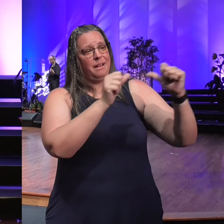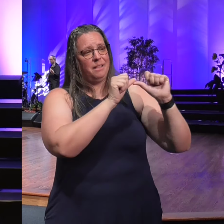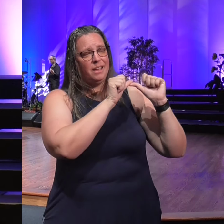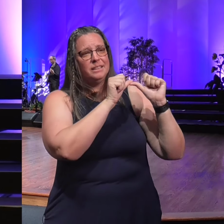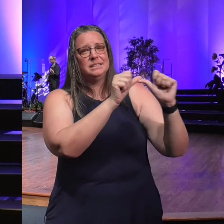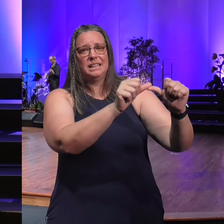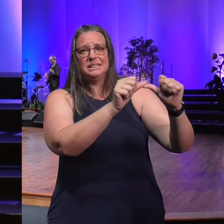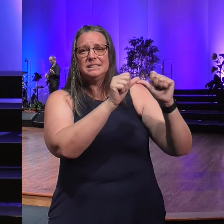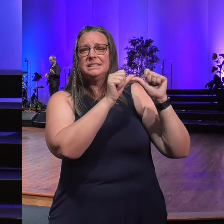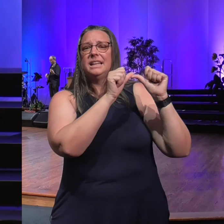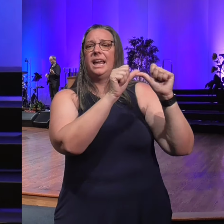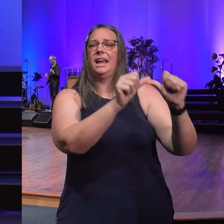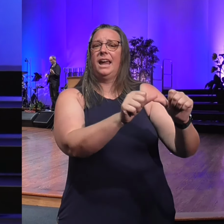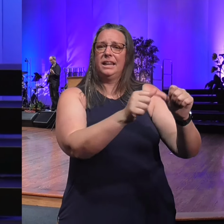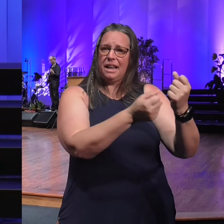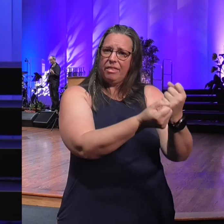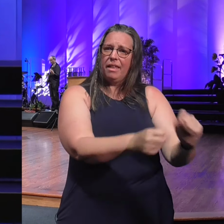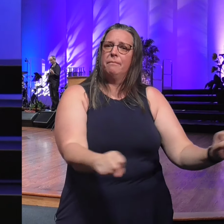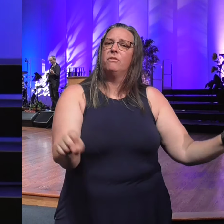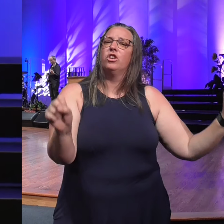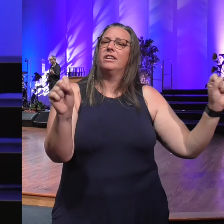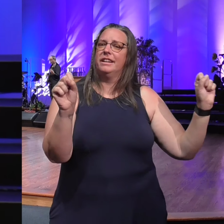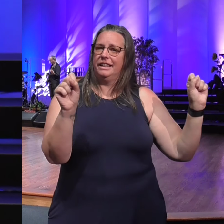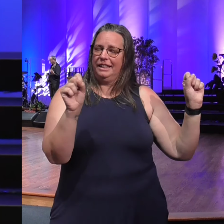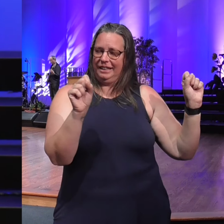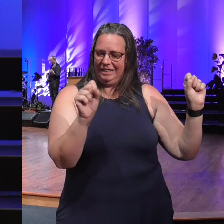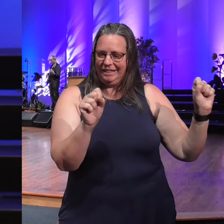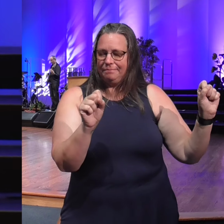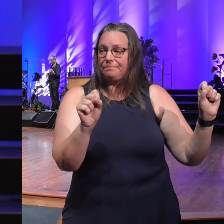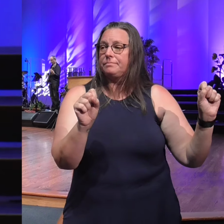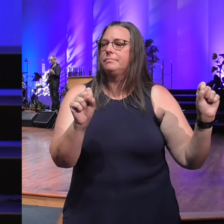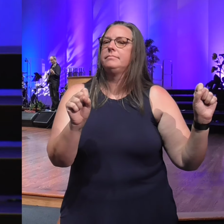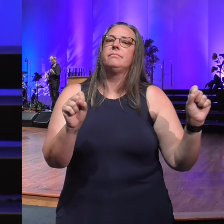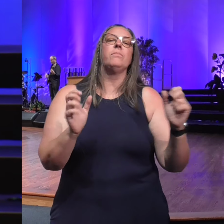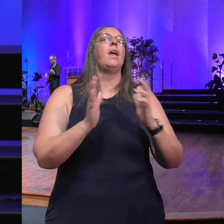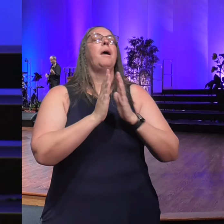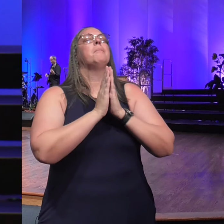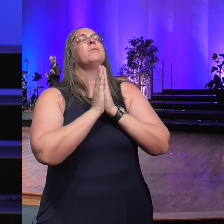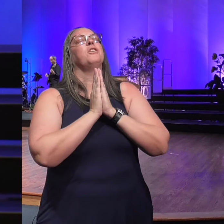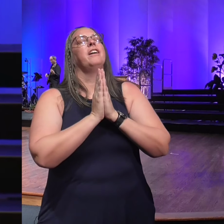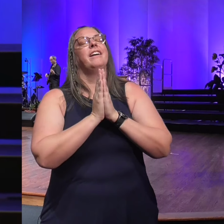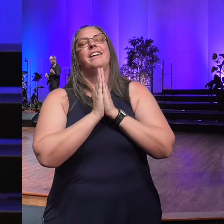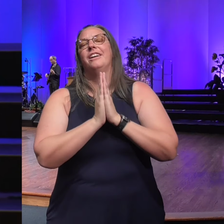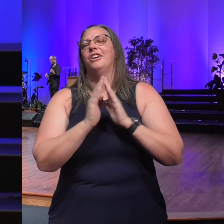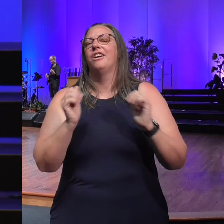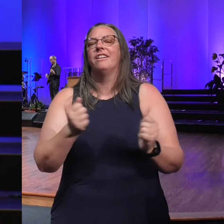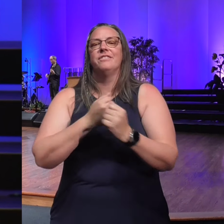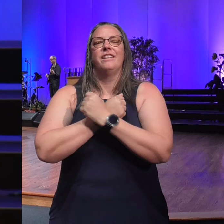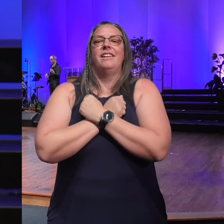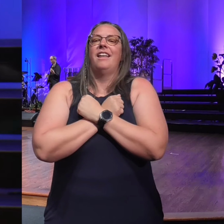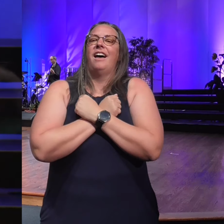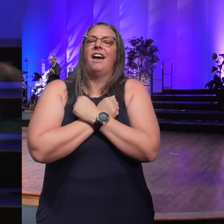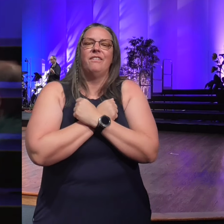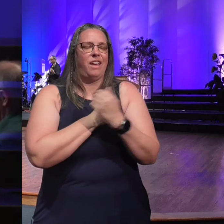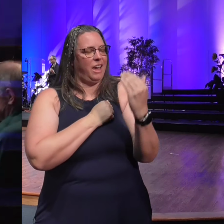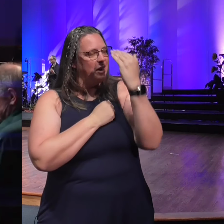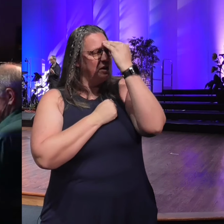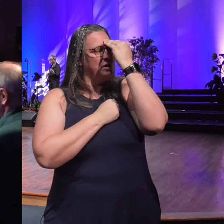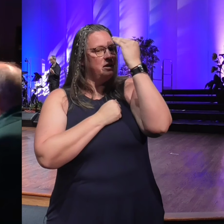sustains them, and it sets them free. Our prayer love, I know